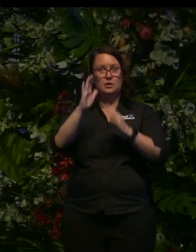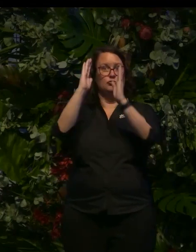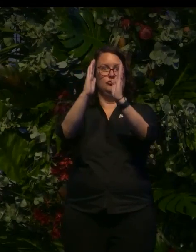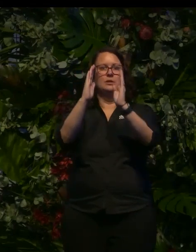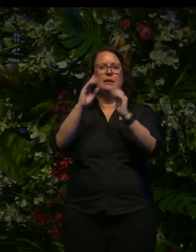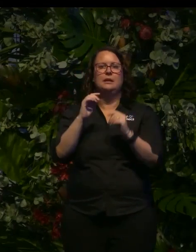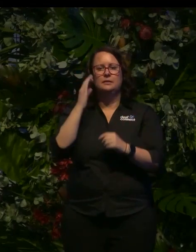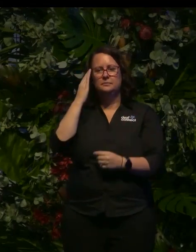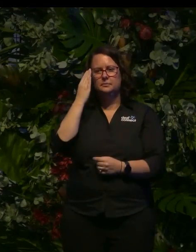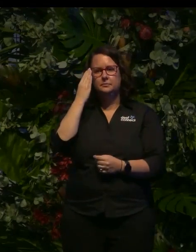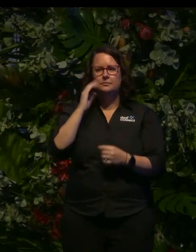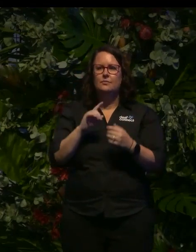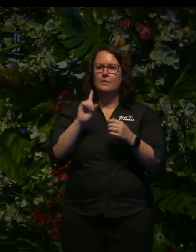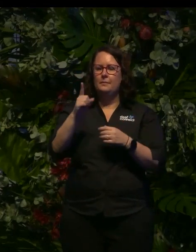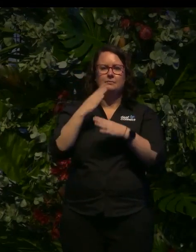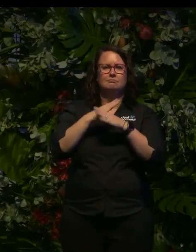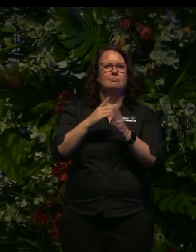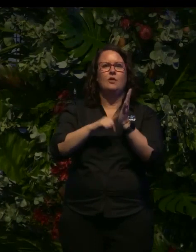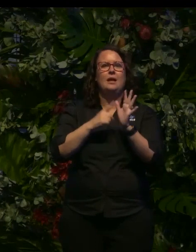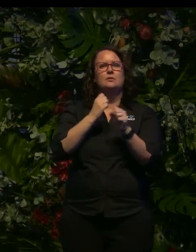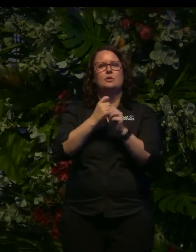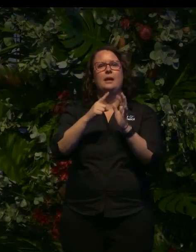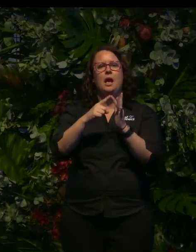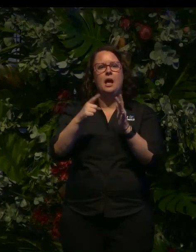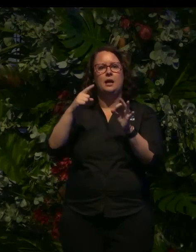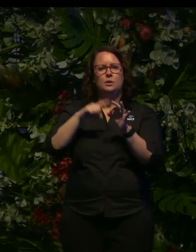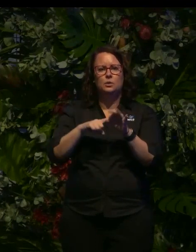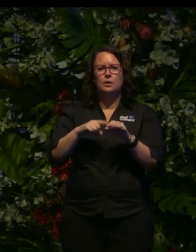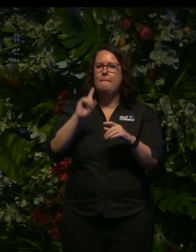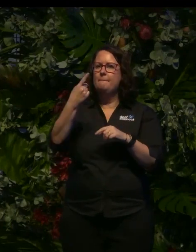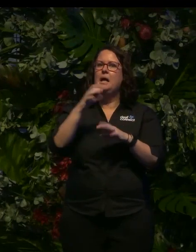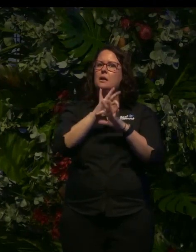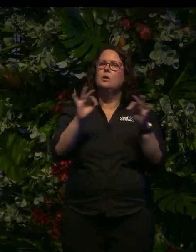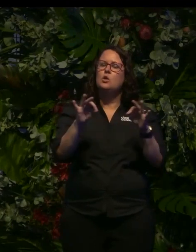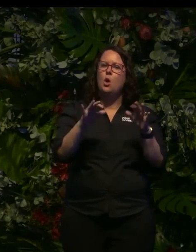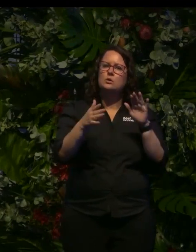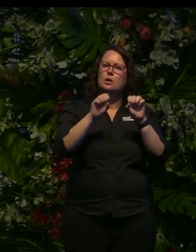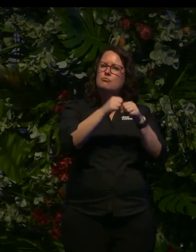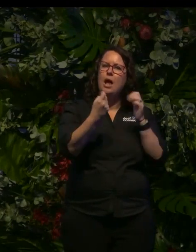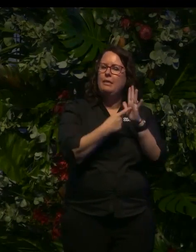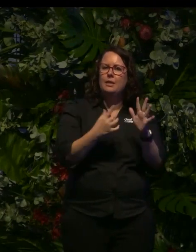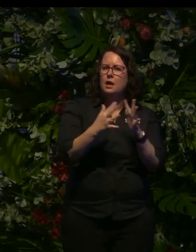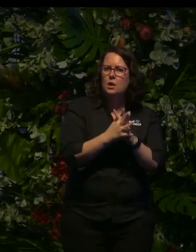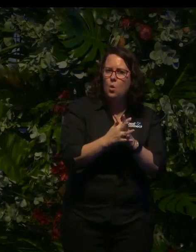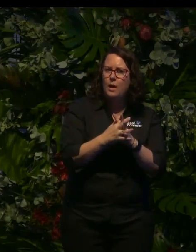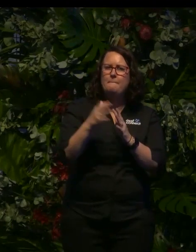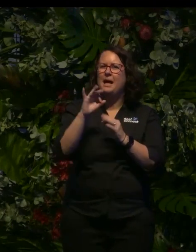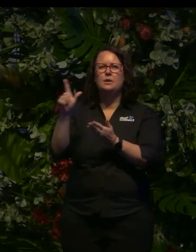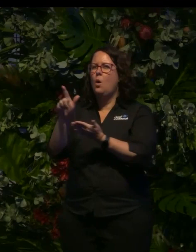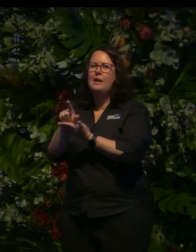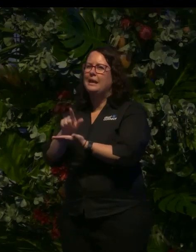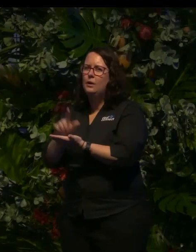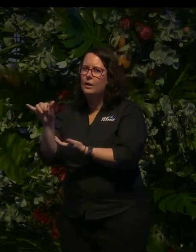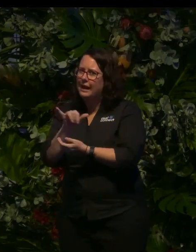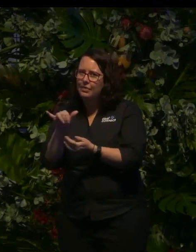that's quite inclusive for LGBTIQ. We are not criminalize LGBTIQ, but we are not legalize any